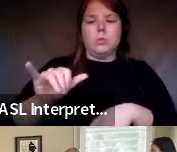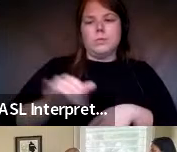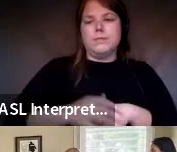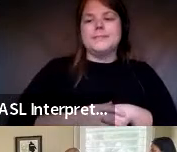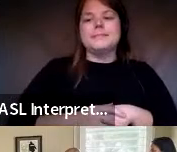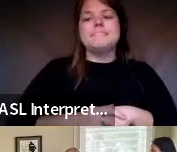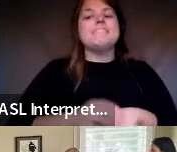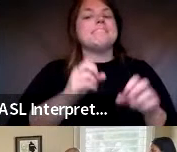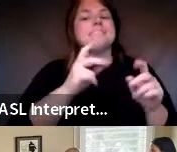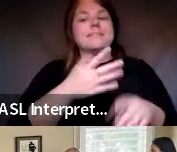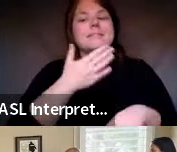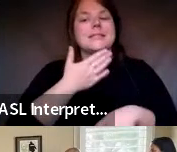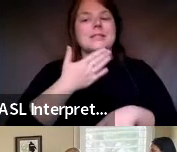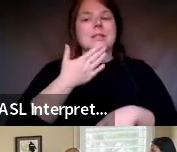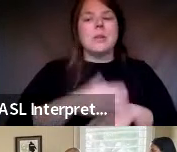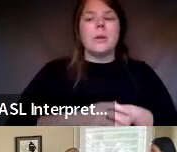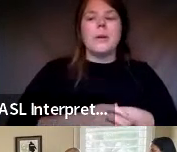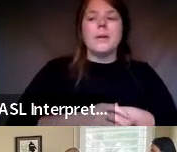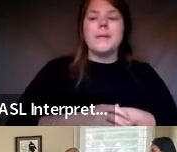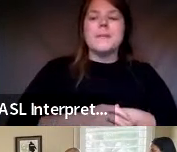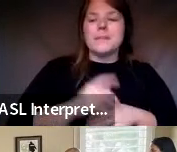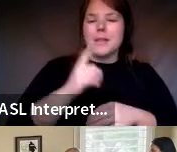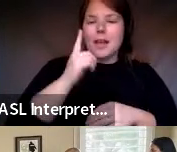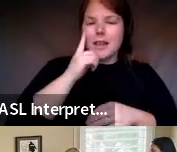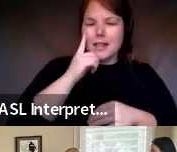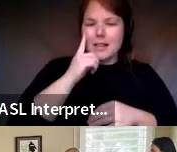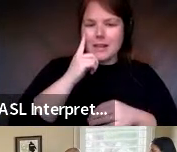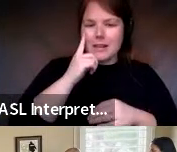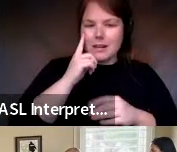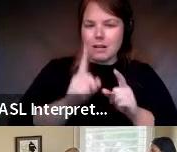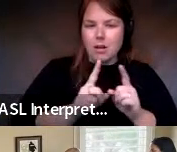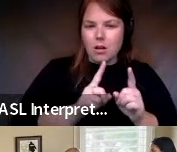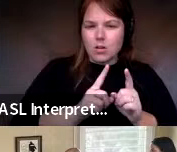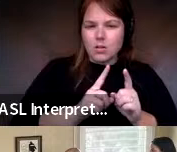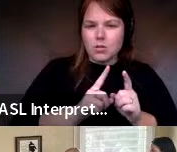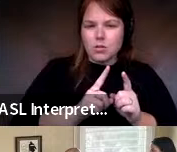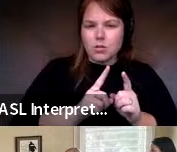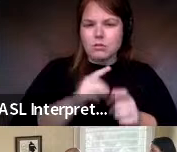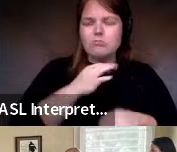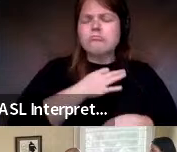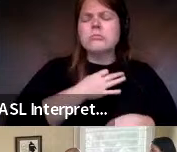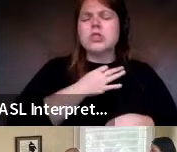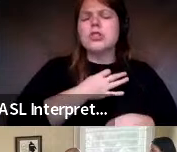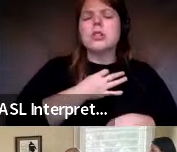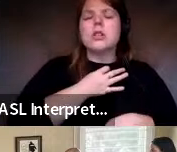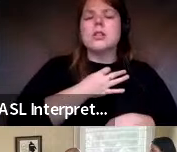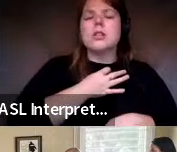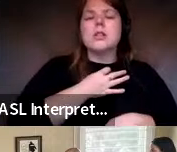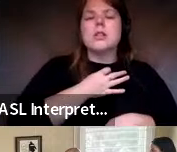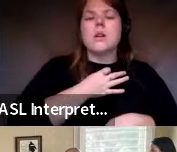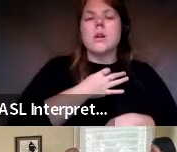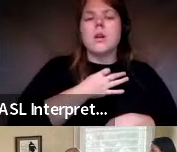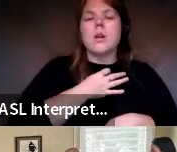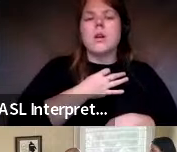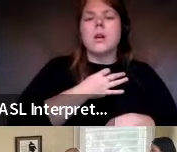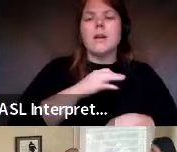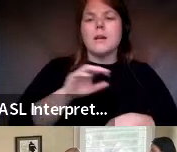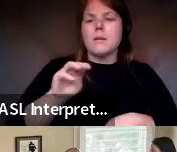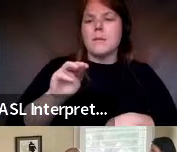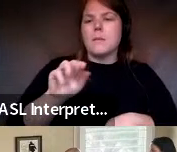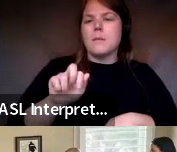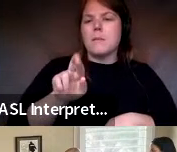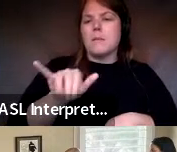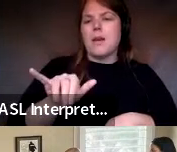you. I think there's just also a wondering, like, is this, I think Mary Elizabeth's